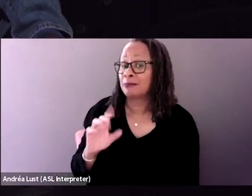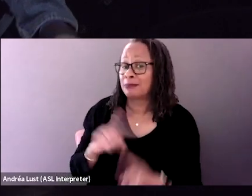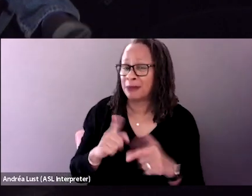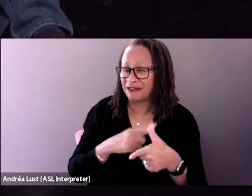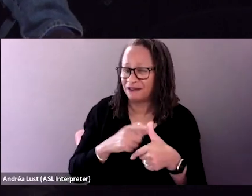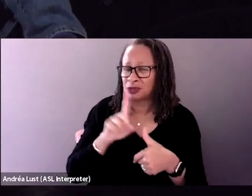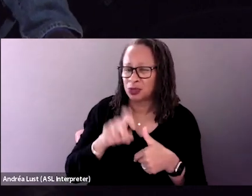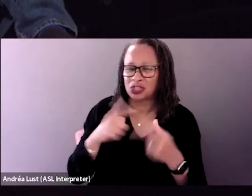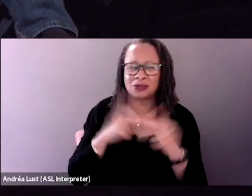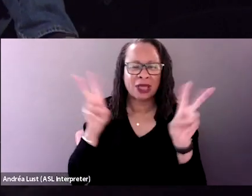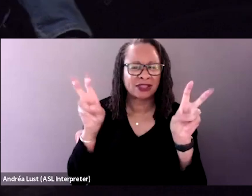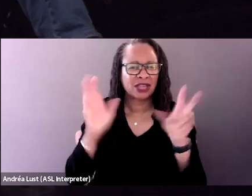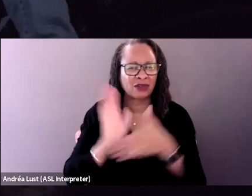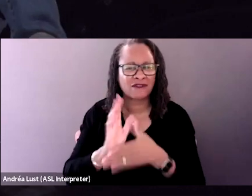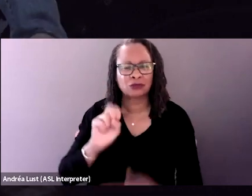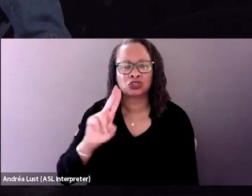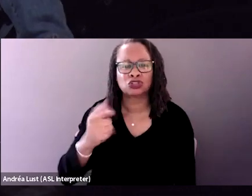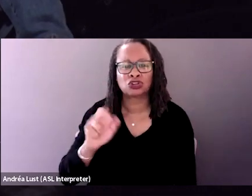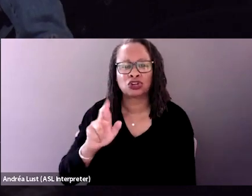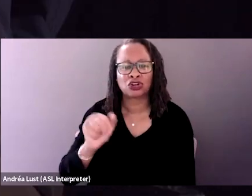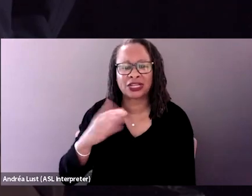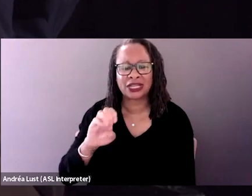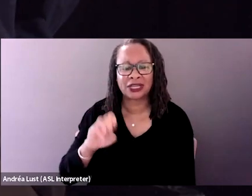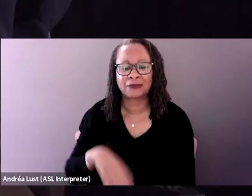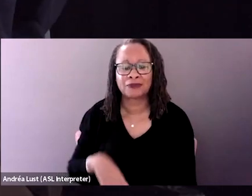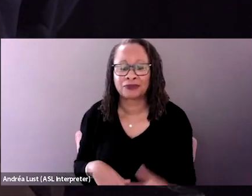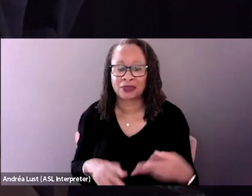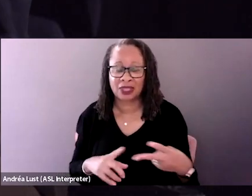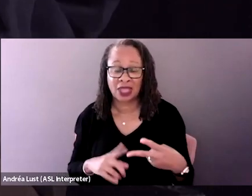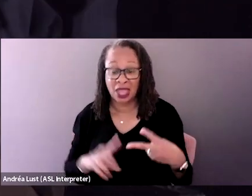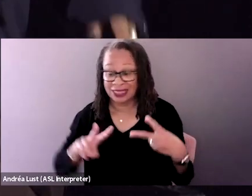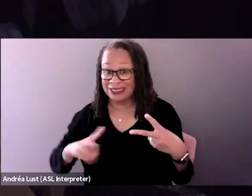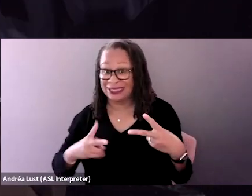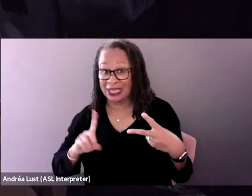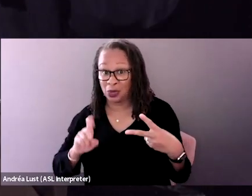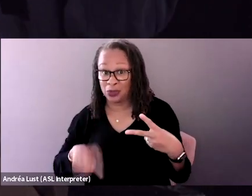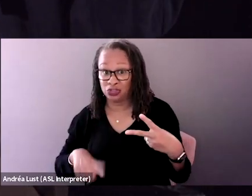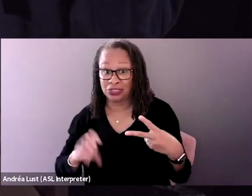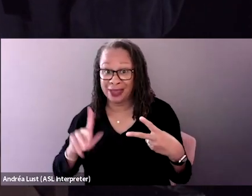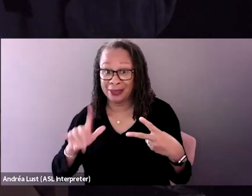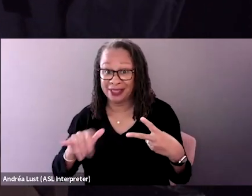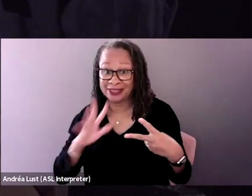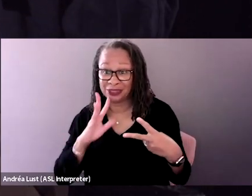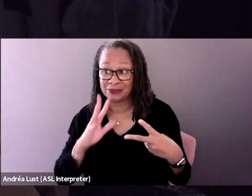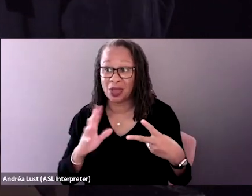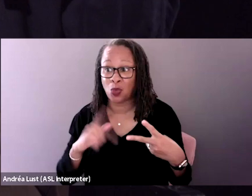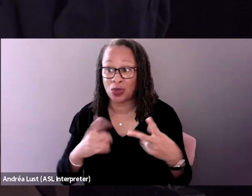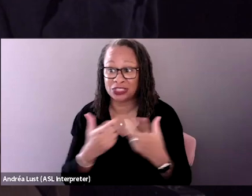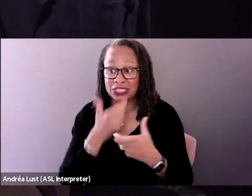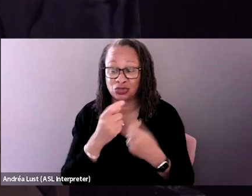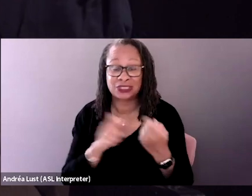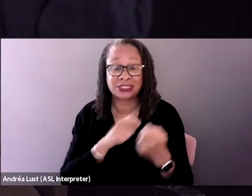question. Okay. All right. So for the second question, I think what's interesting in particular about